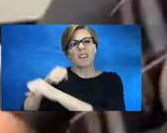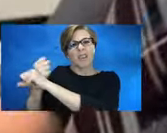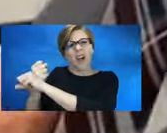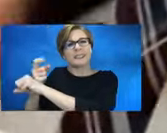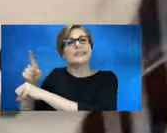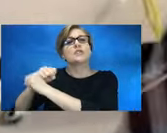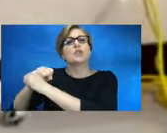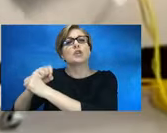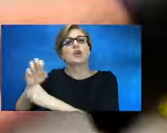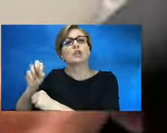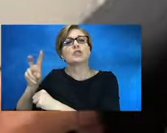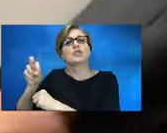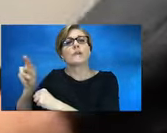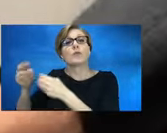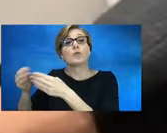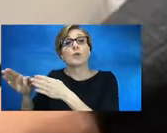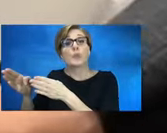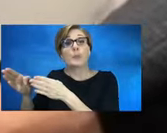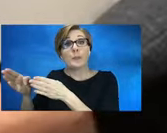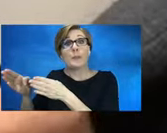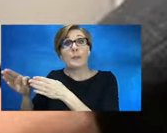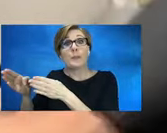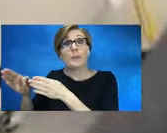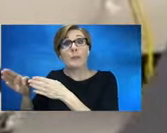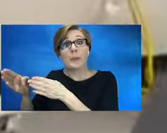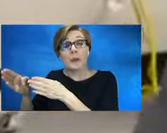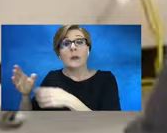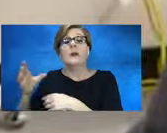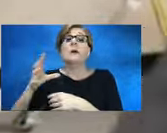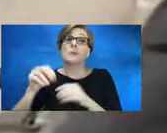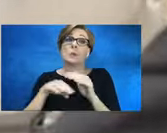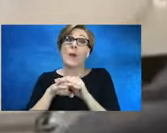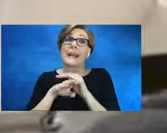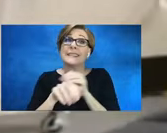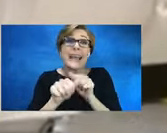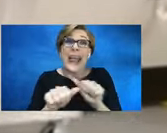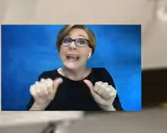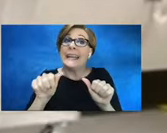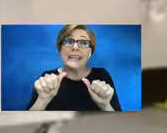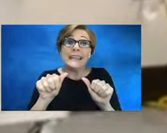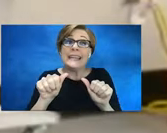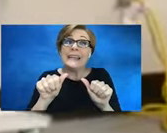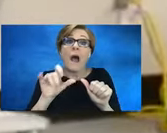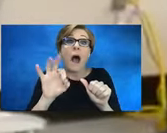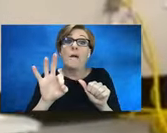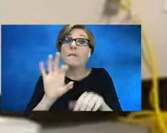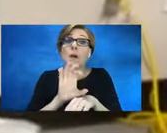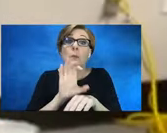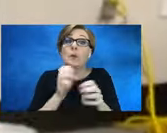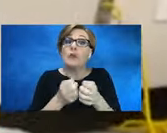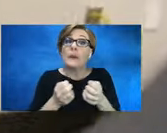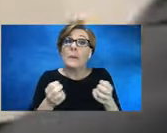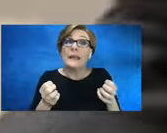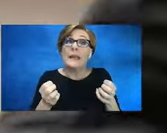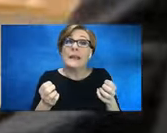to access any of our computer equipment on these tabulators, you need this key and to open. And this is just an example of one of